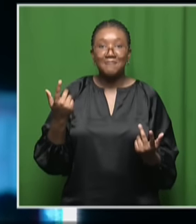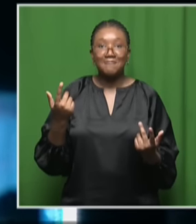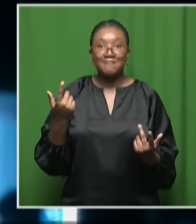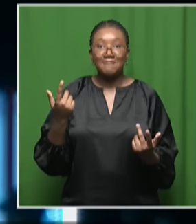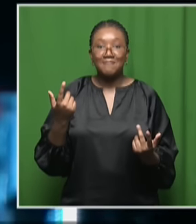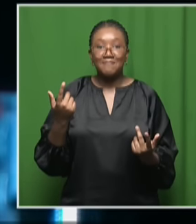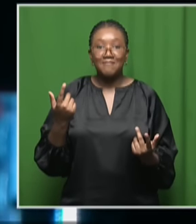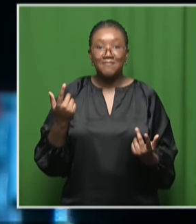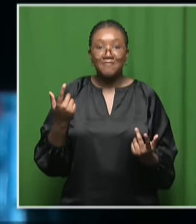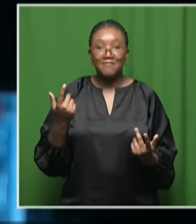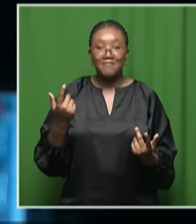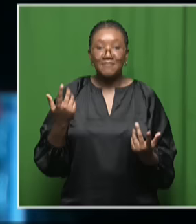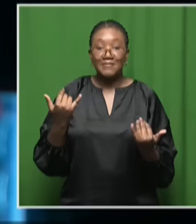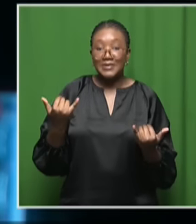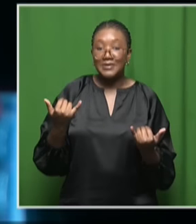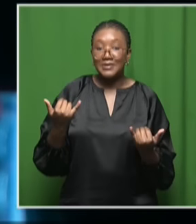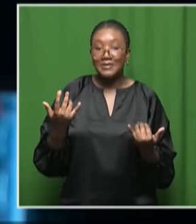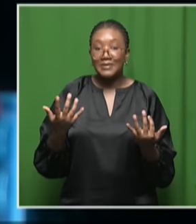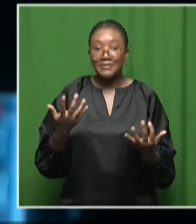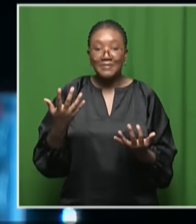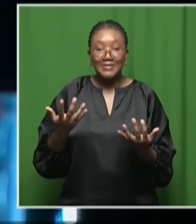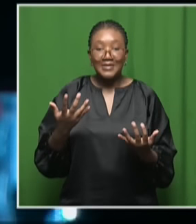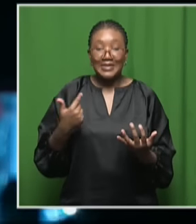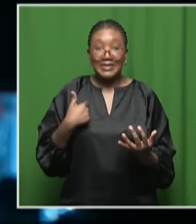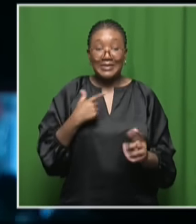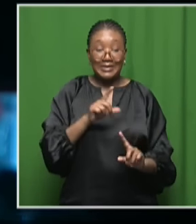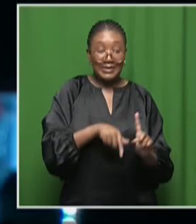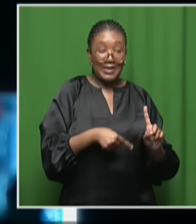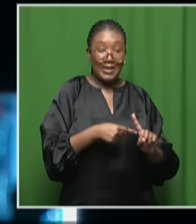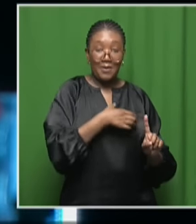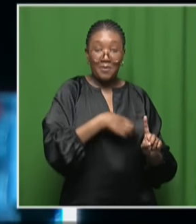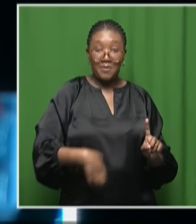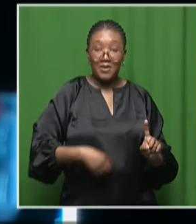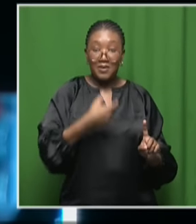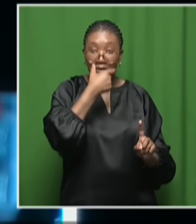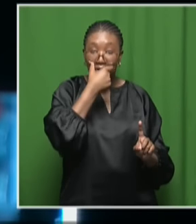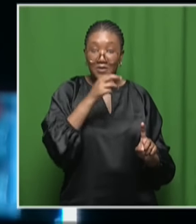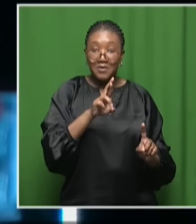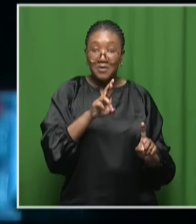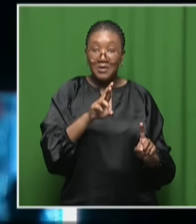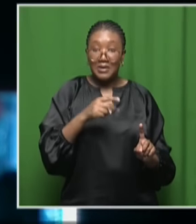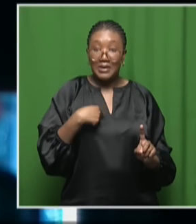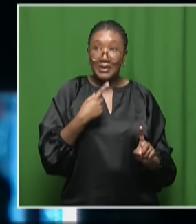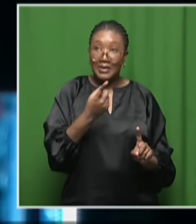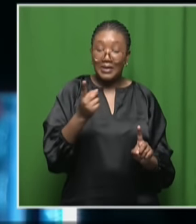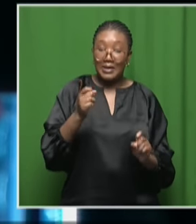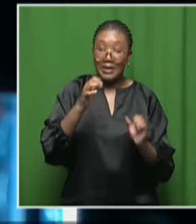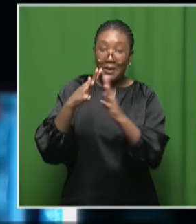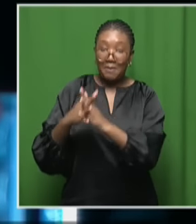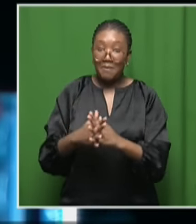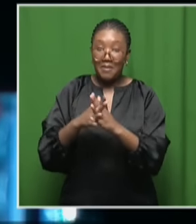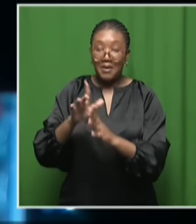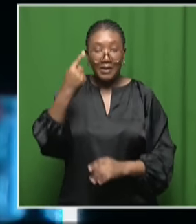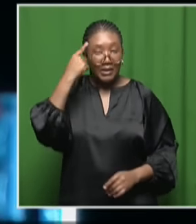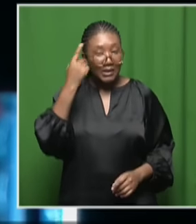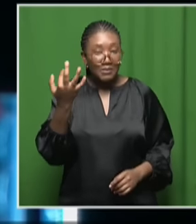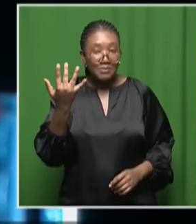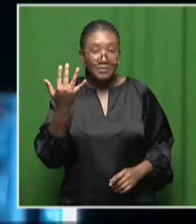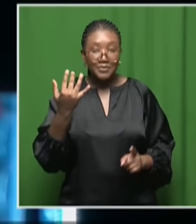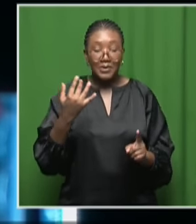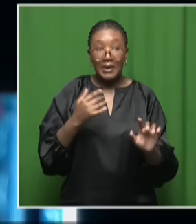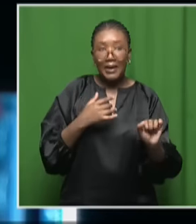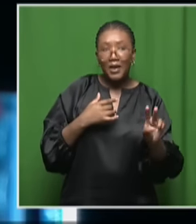of how Cyril Ramaphosa's position is going to be viewed at the United States, how the AU will be viewed, how the